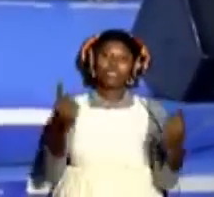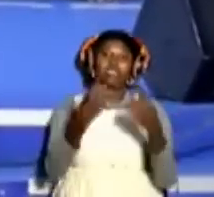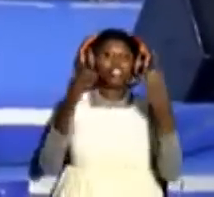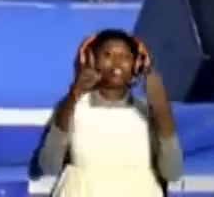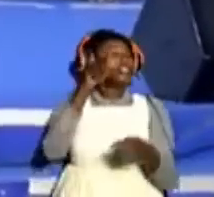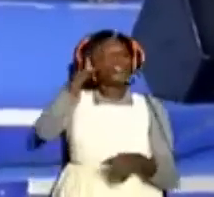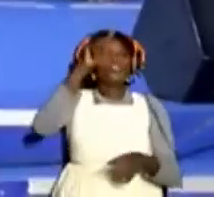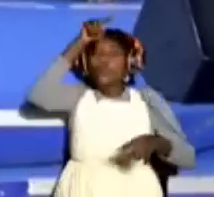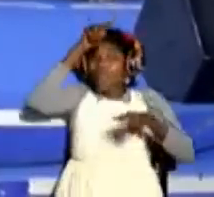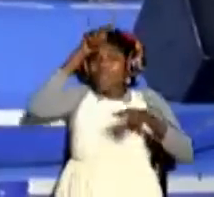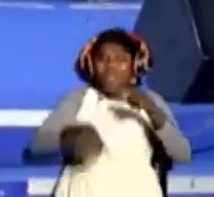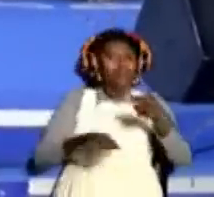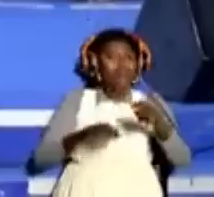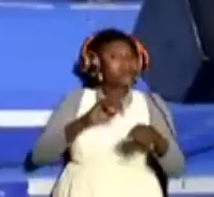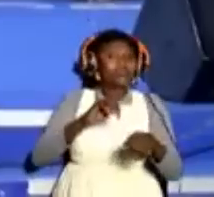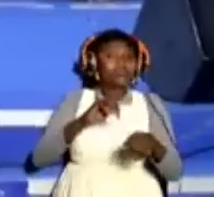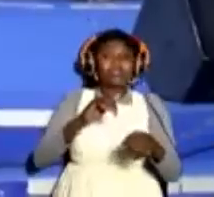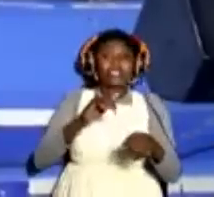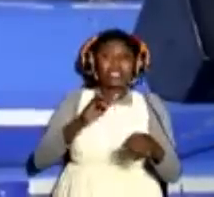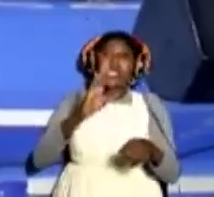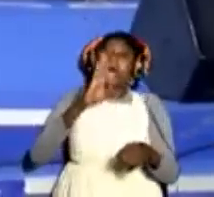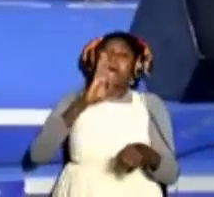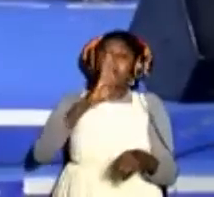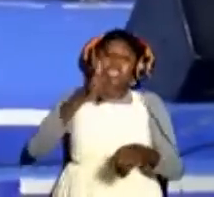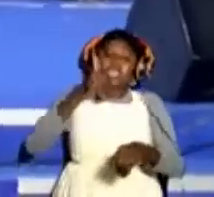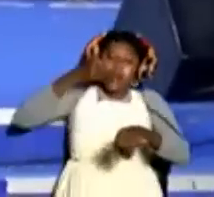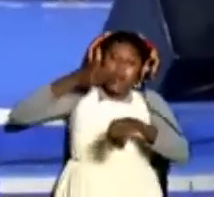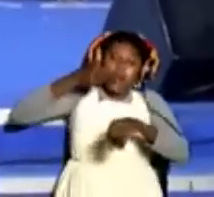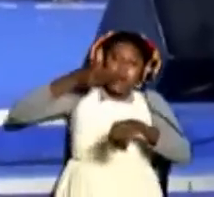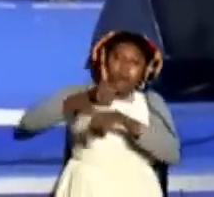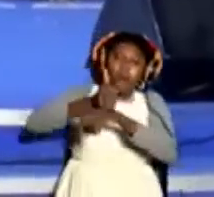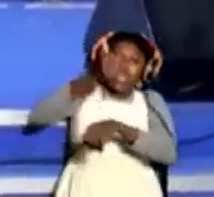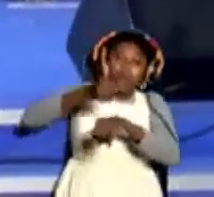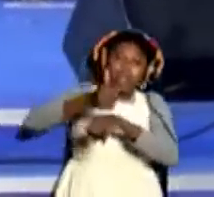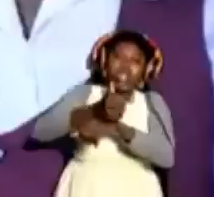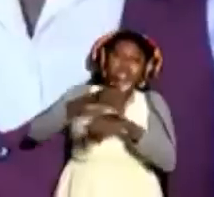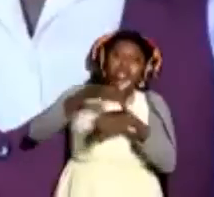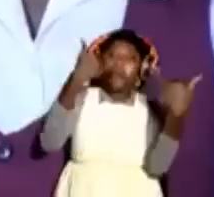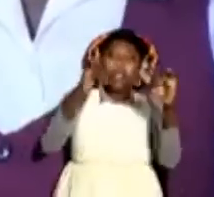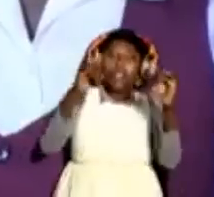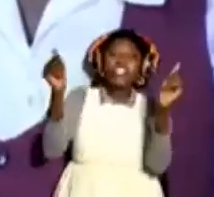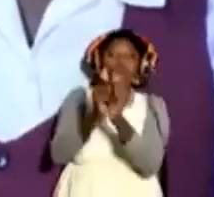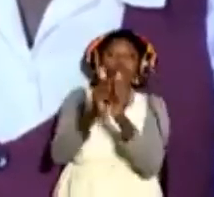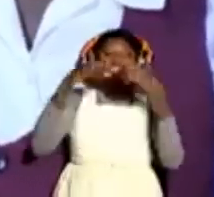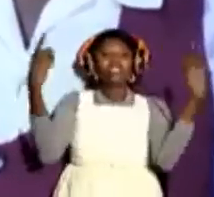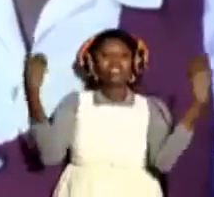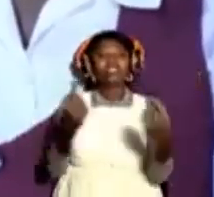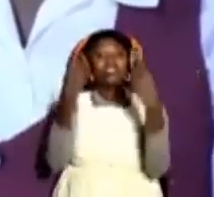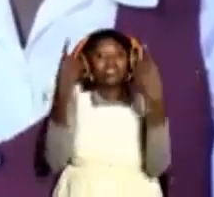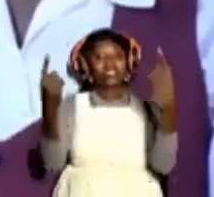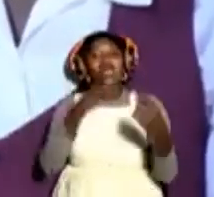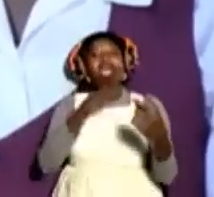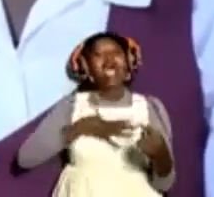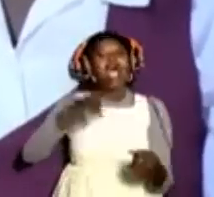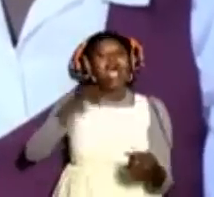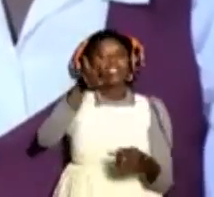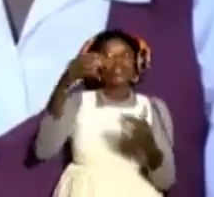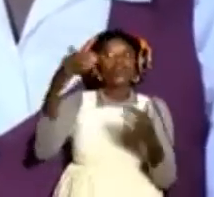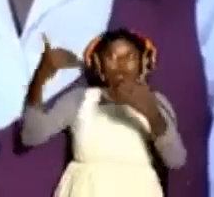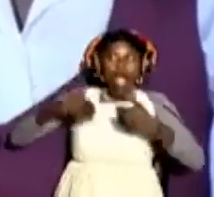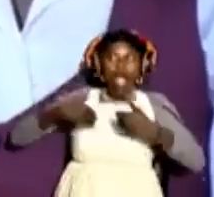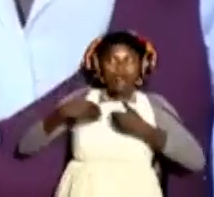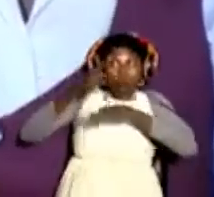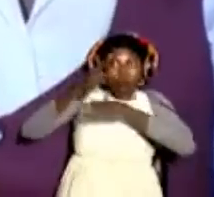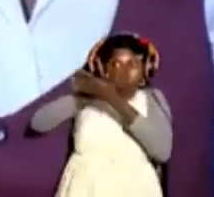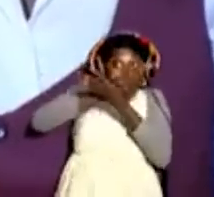You cannot be playing with iniquity and you are carrying the holy